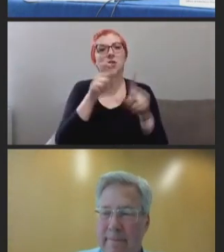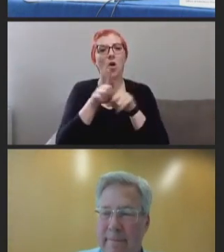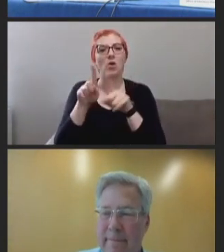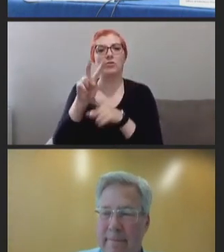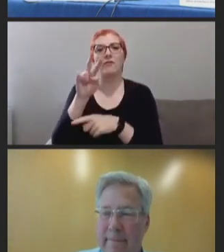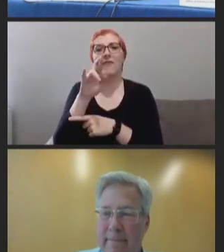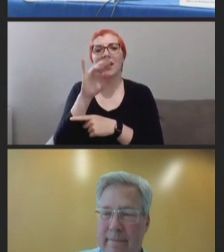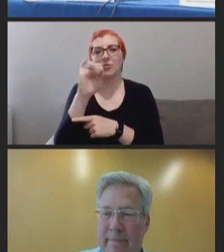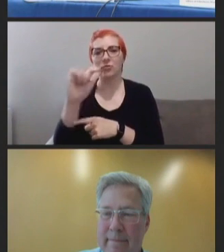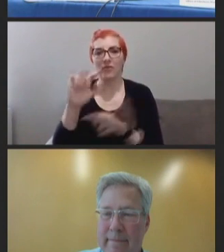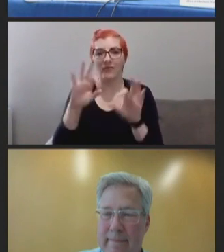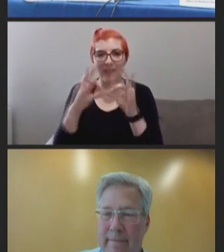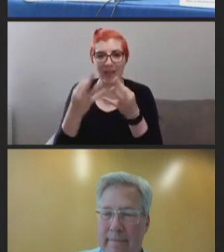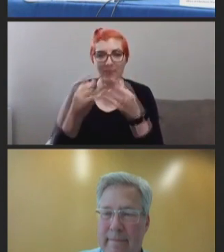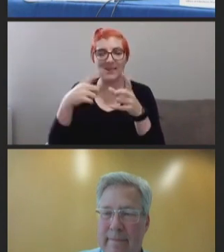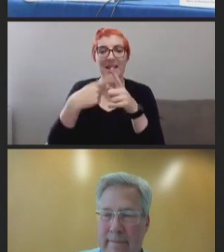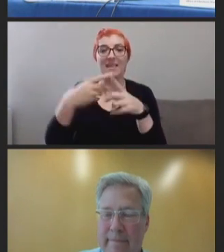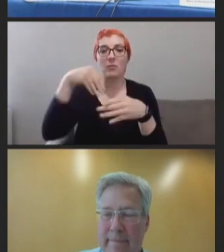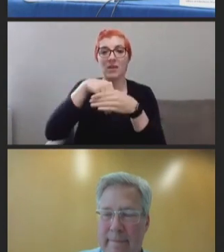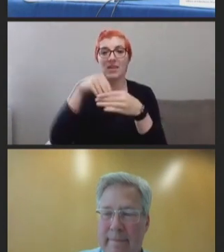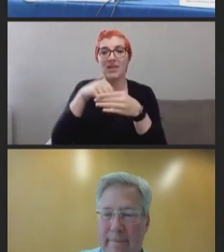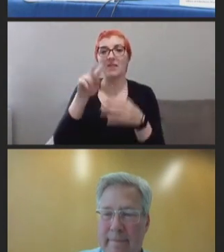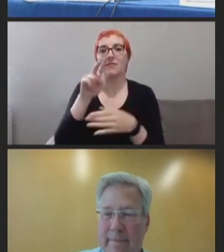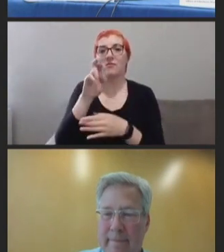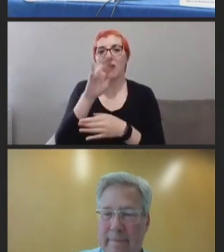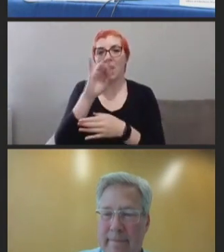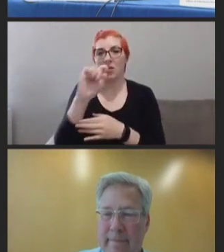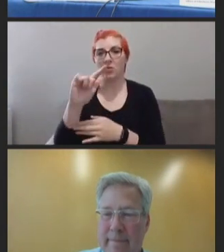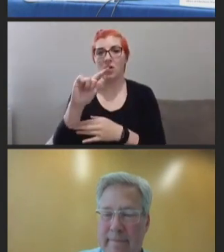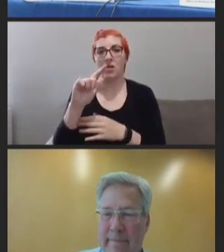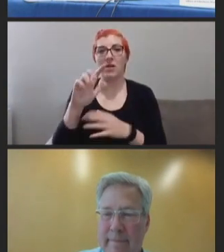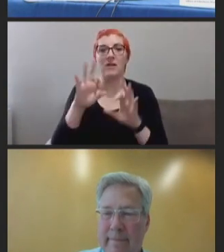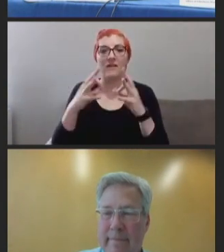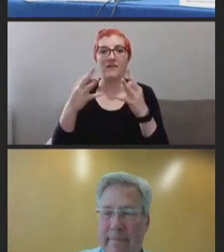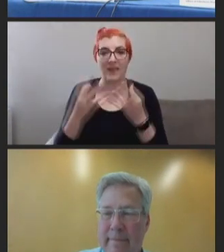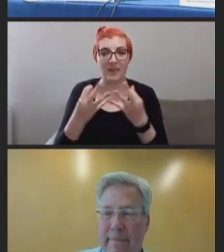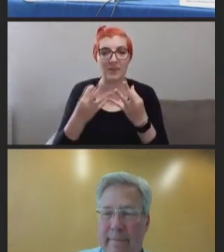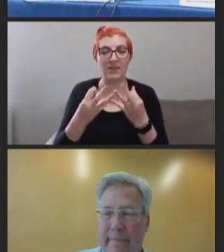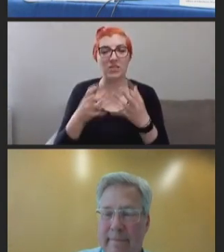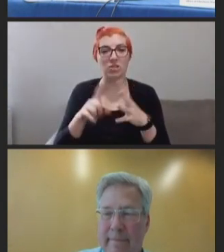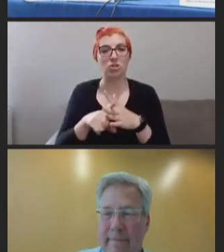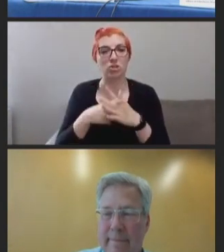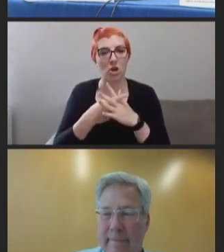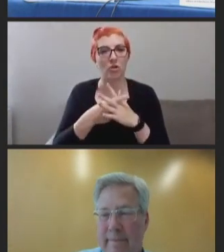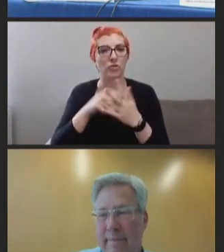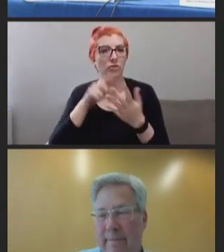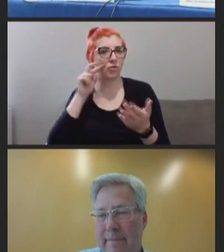then within viral families starts to look at,